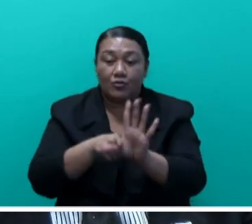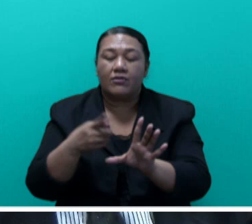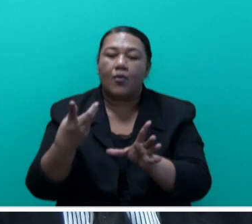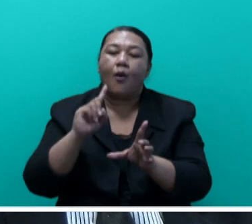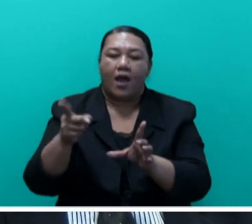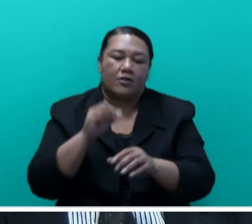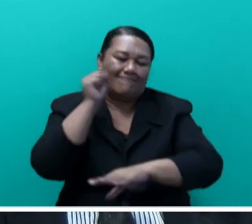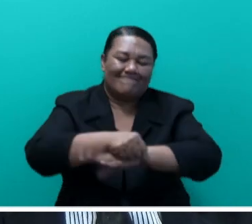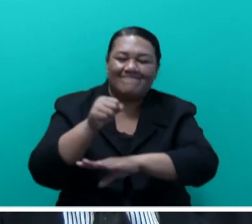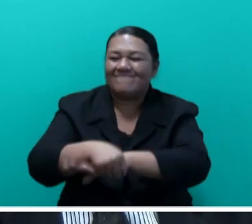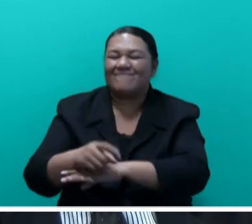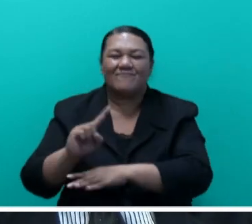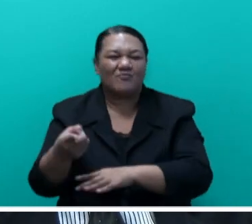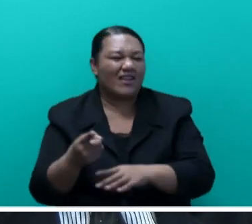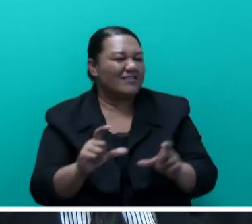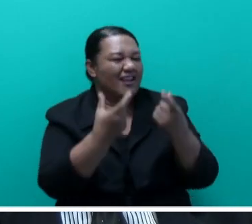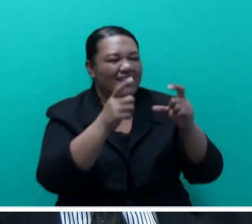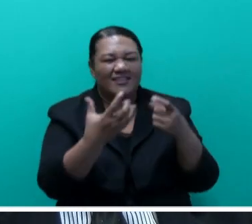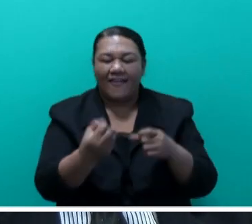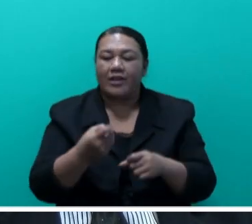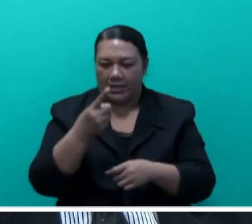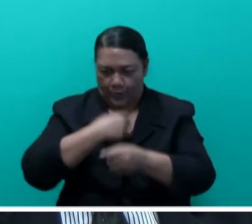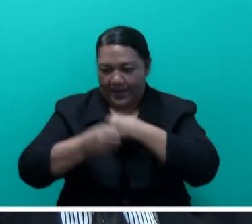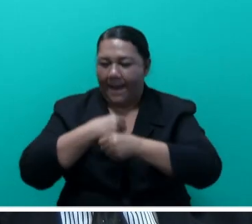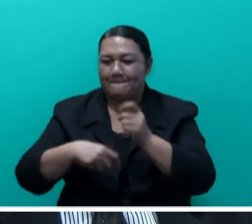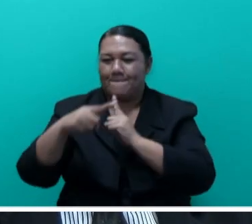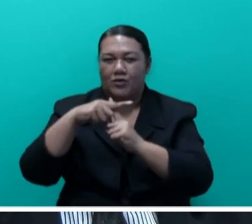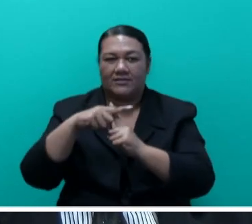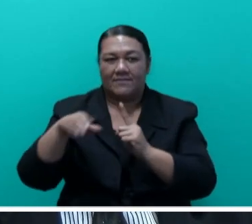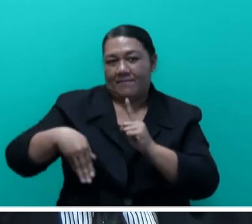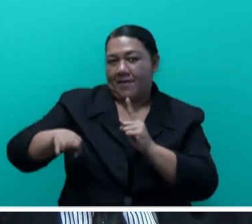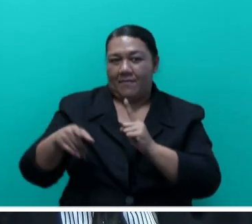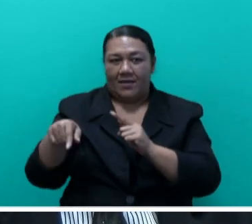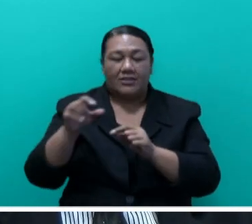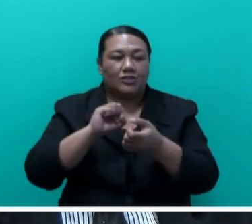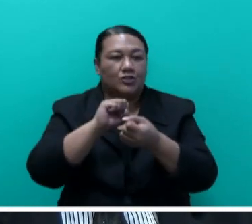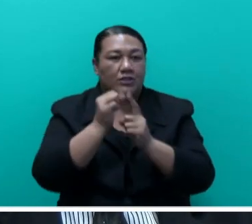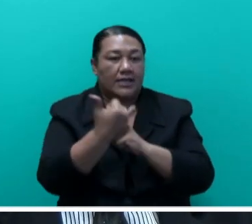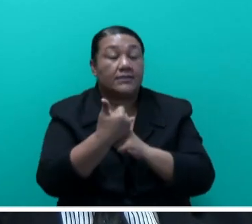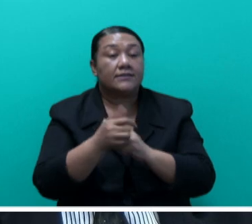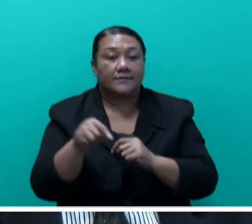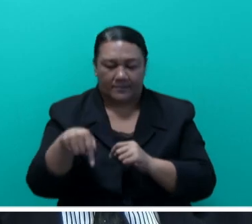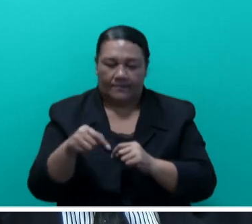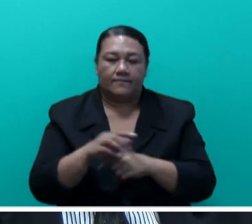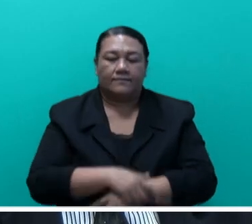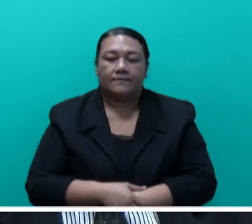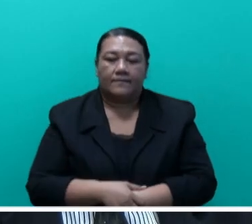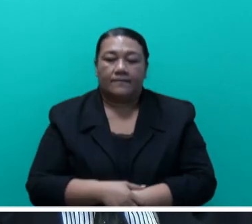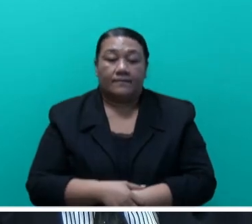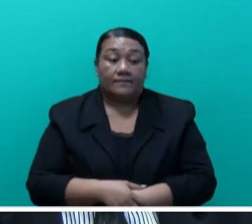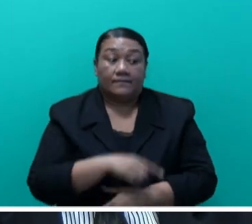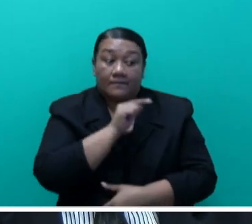positively to society. On its economic impact, the potential of sports